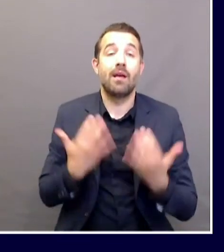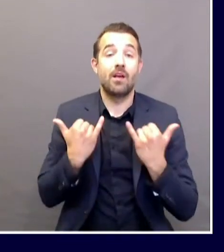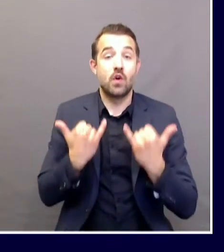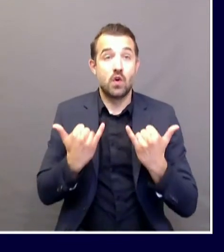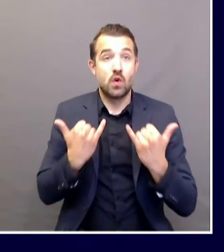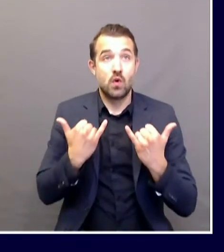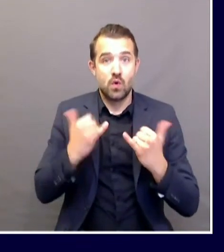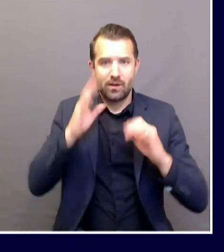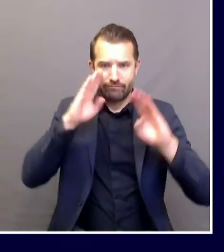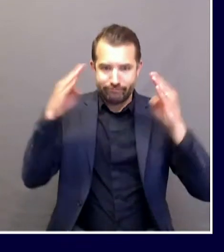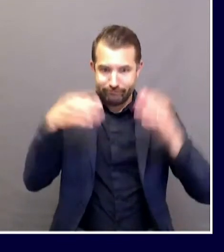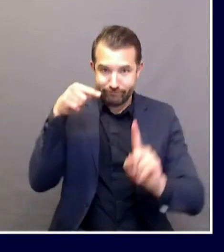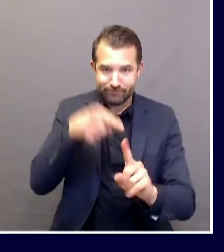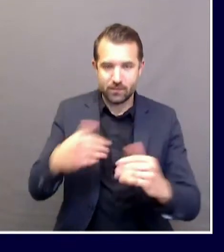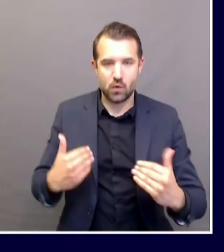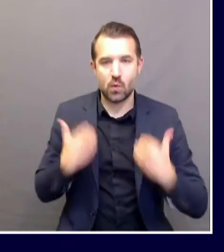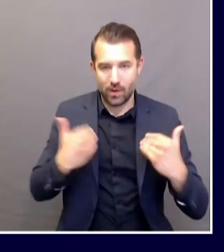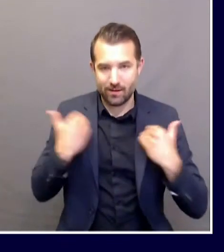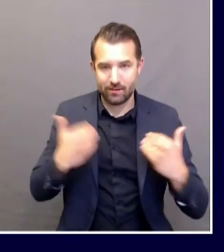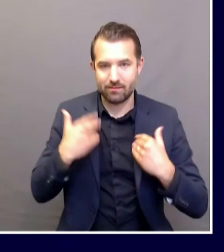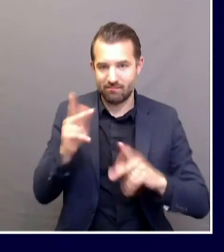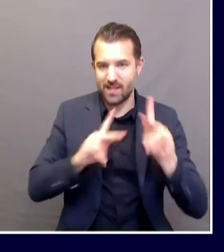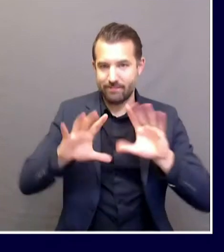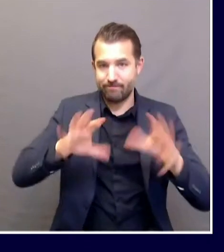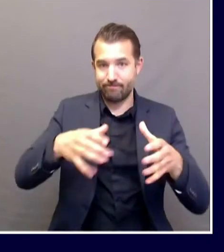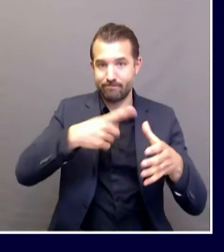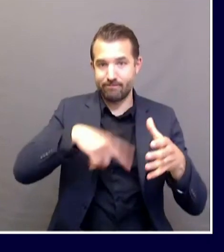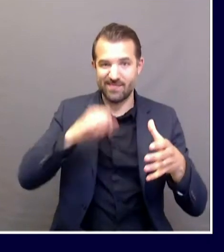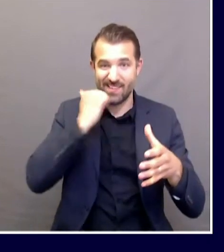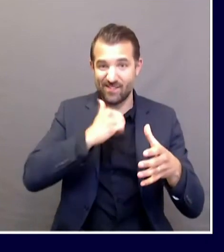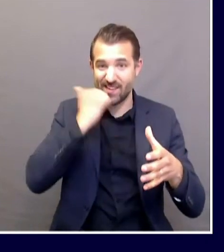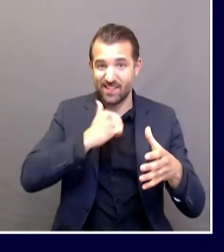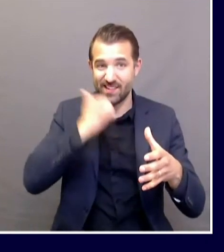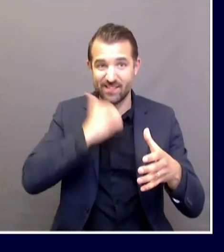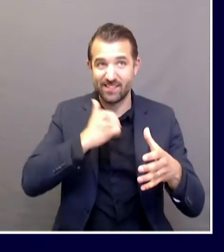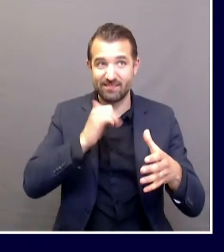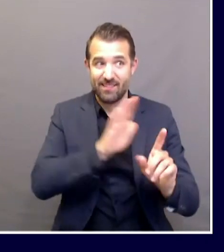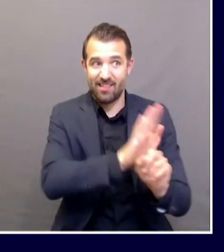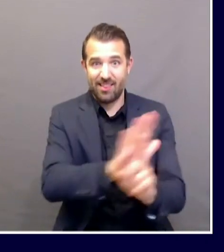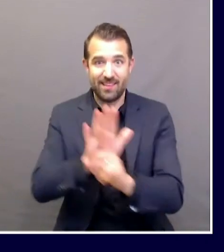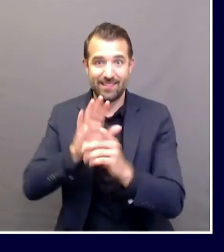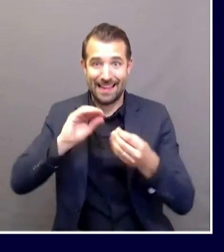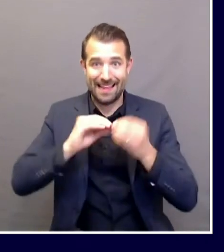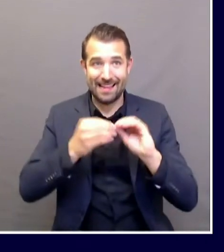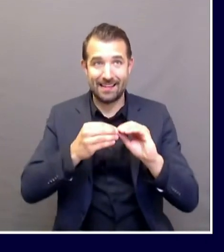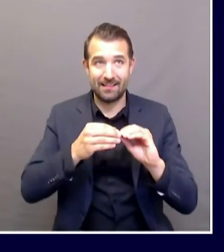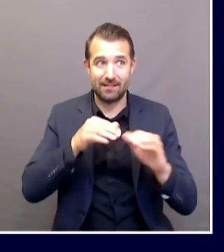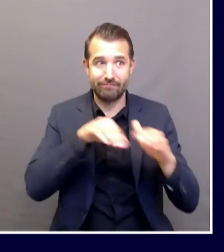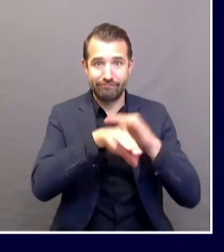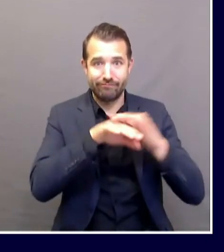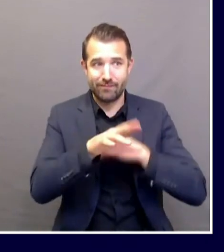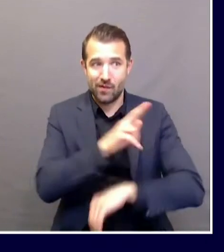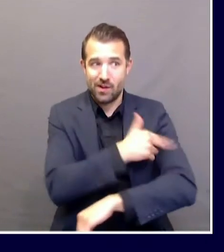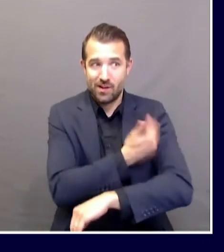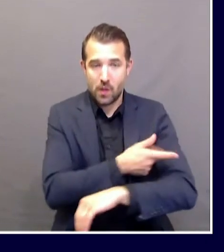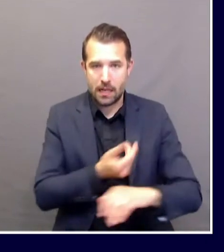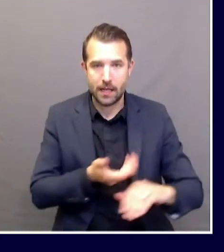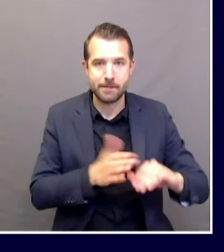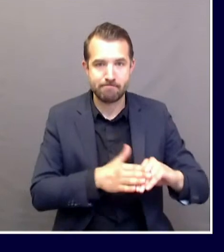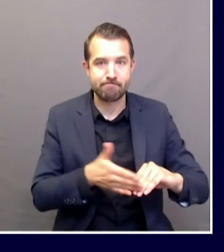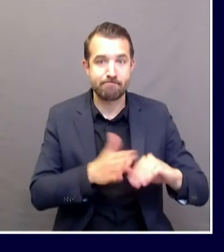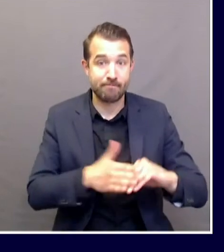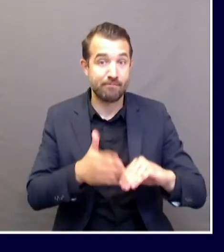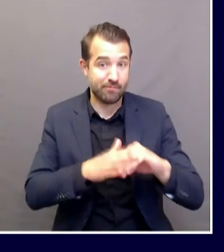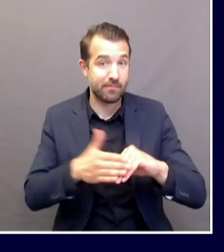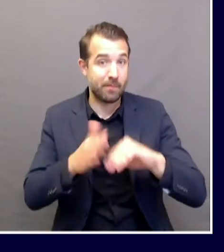accounting for hospitalizations every single day in Maine. Okay, thanks. And back to breakthrough